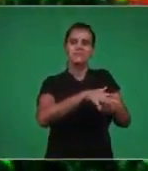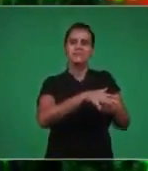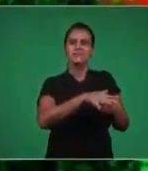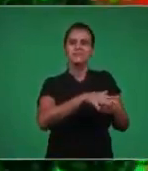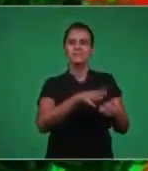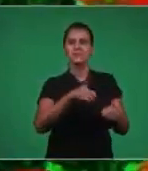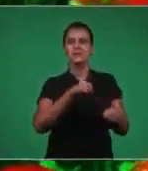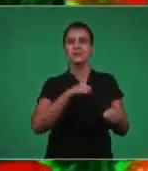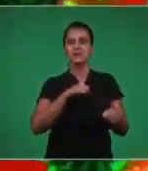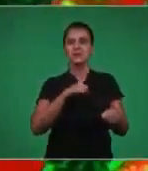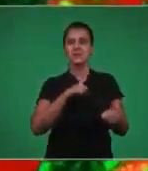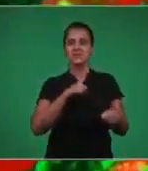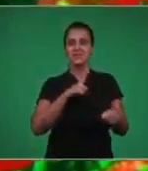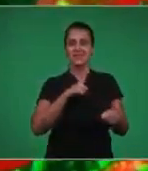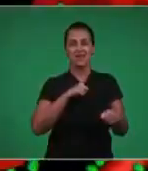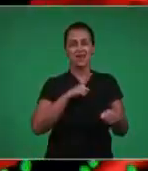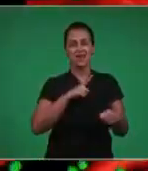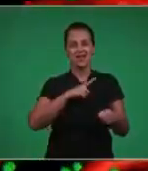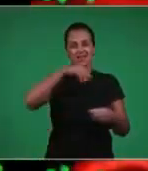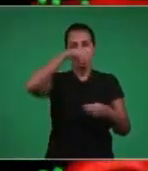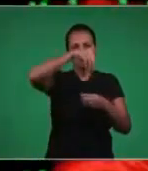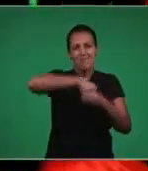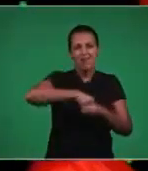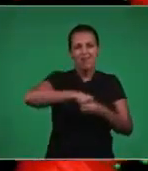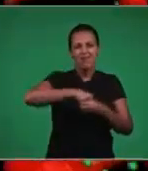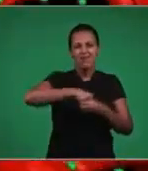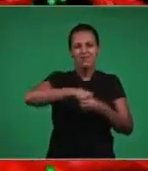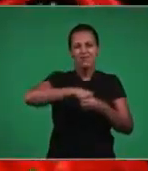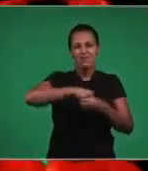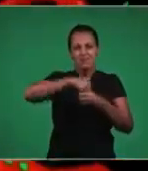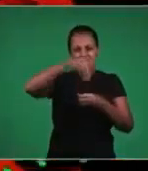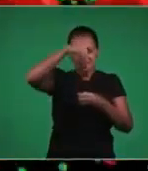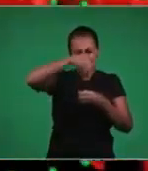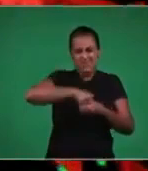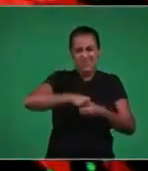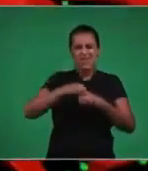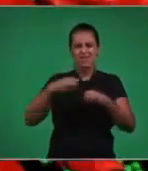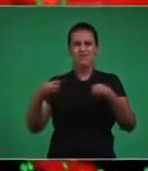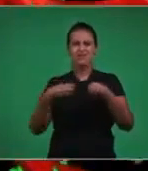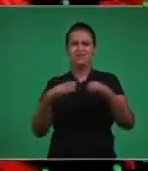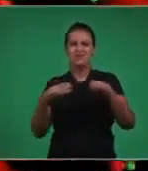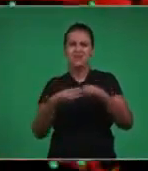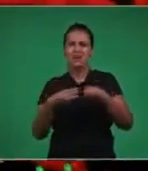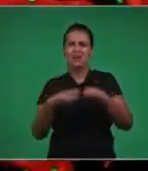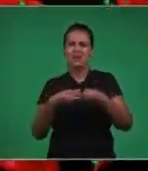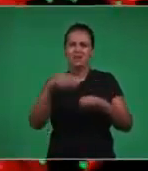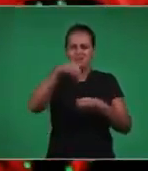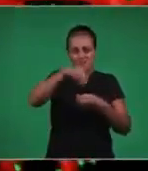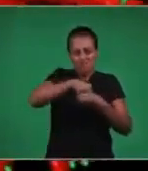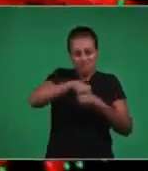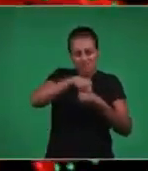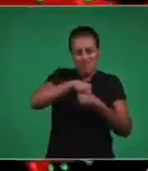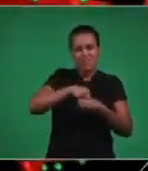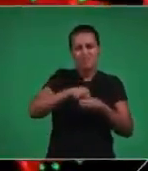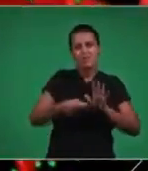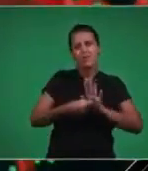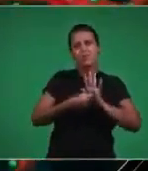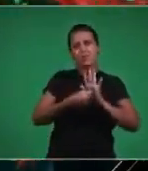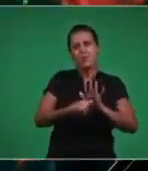this movement, we go deeper into the interior of the cell, and this is the micro